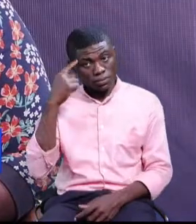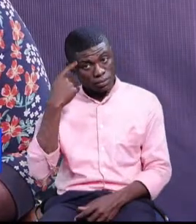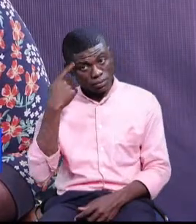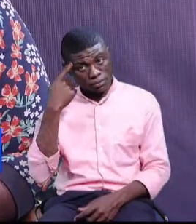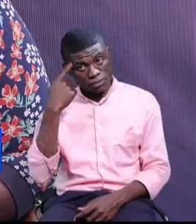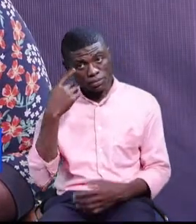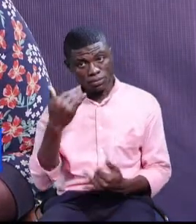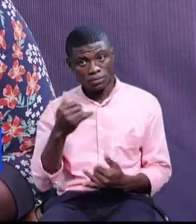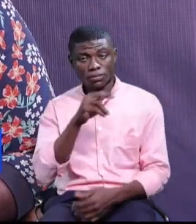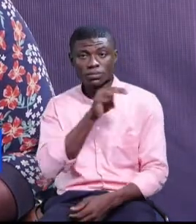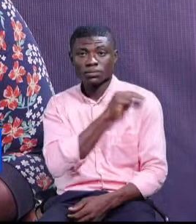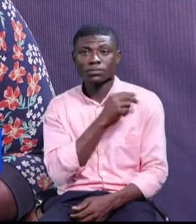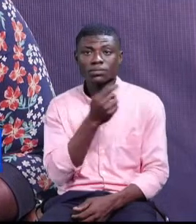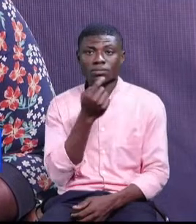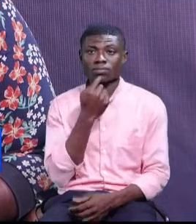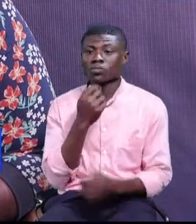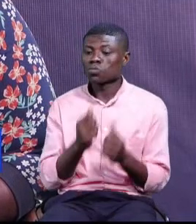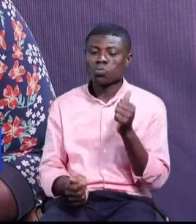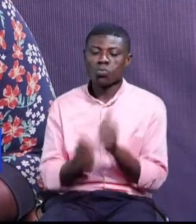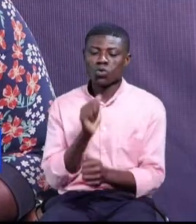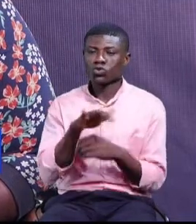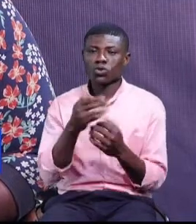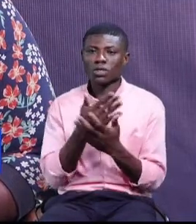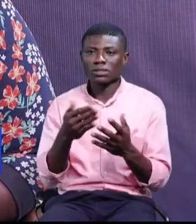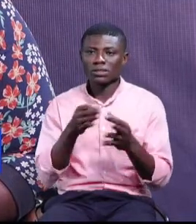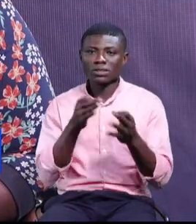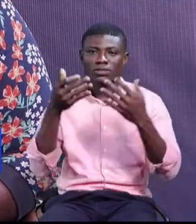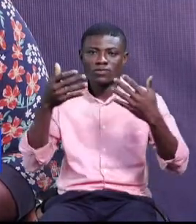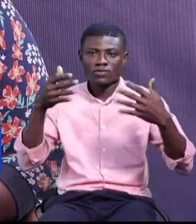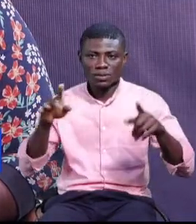well, Nadia has said most of it, but then